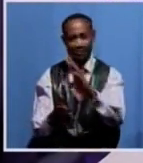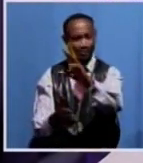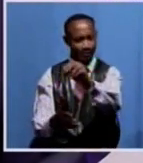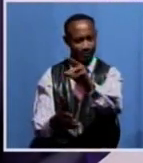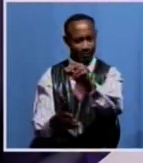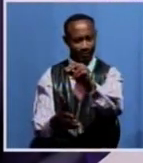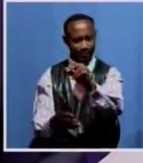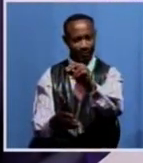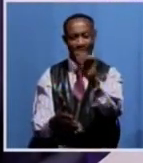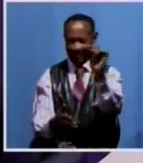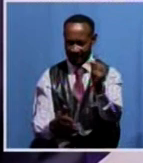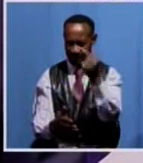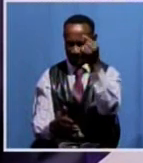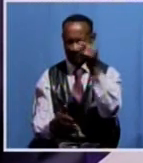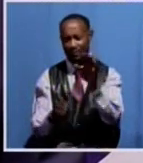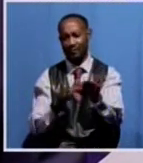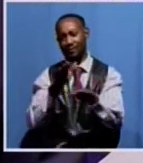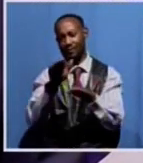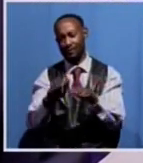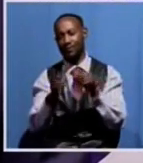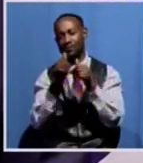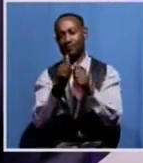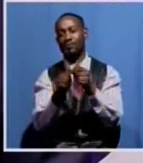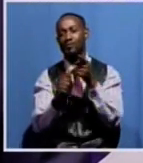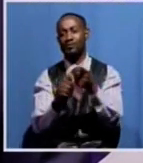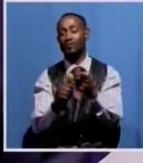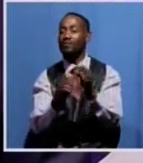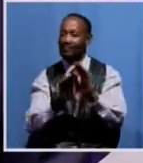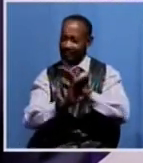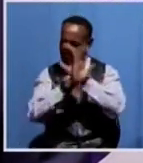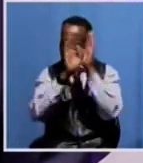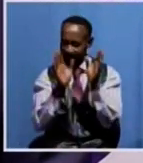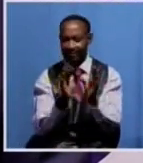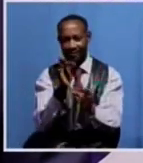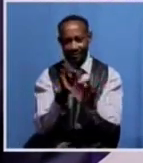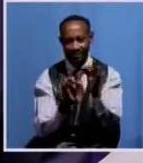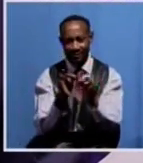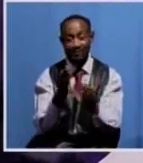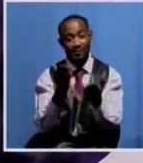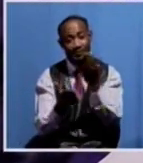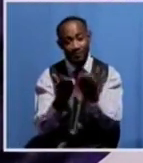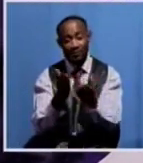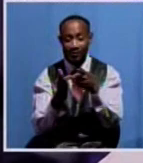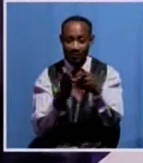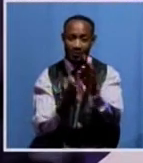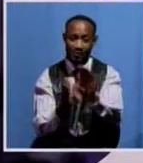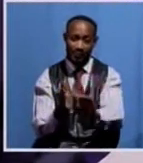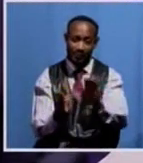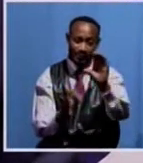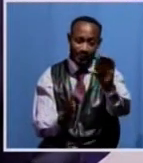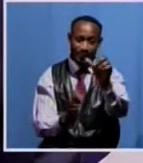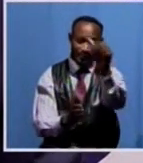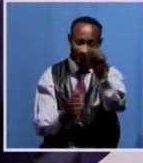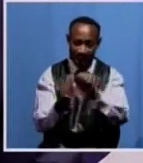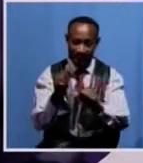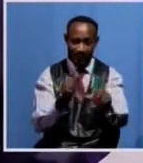be the first step. We clearly define the criteria, whether we will be paying a portion of a certain amount to each person involved